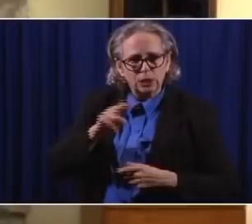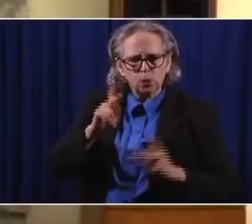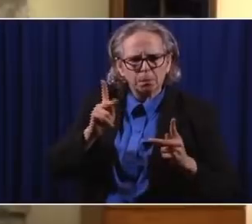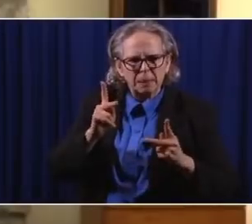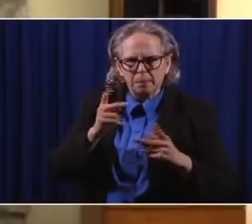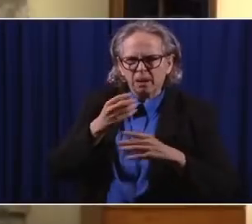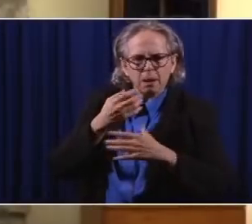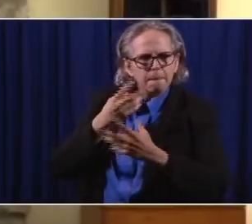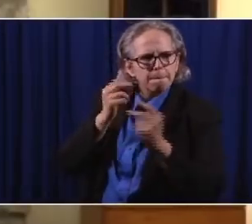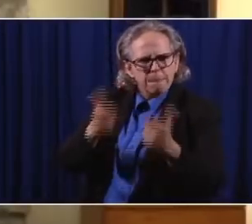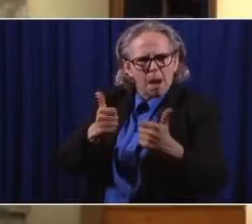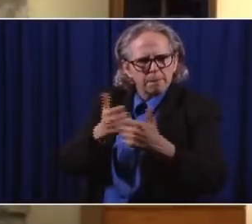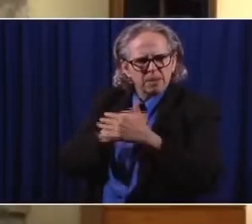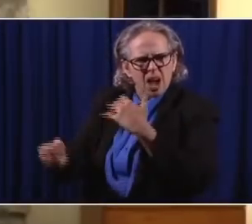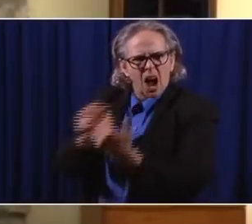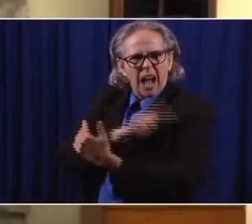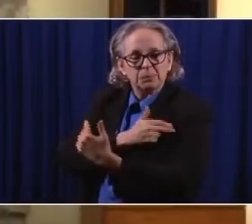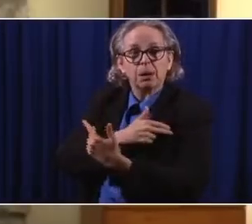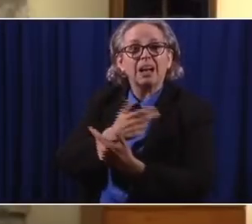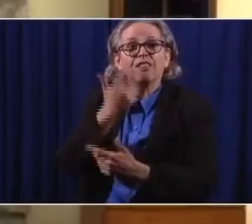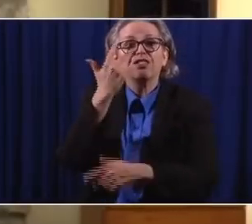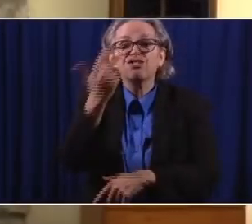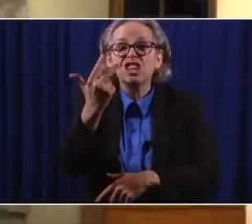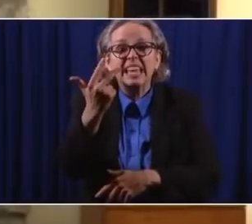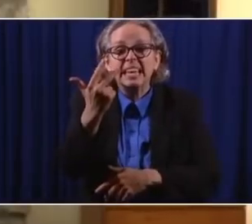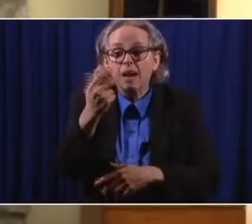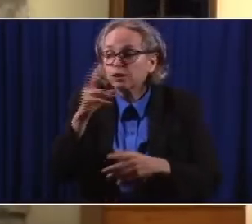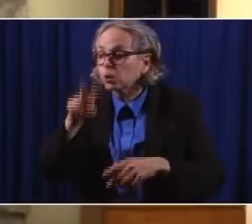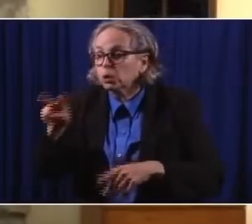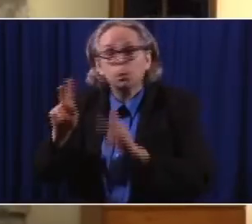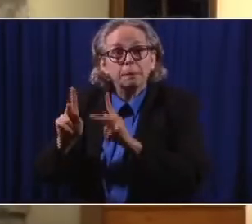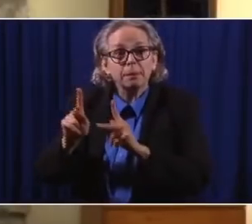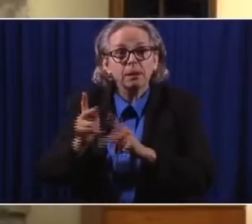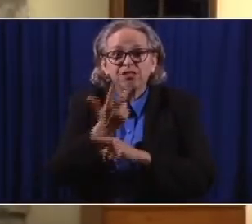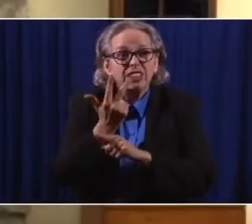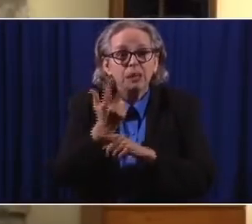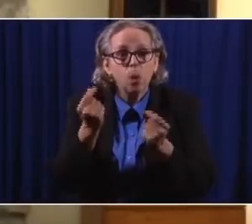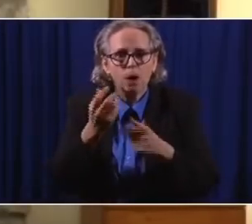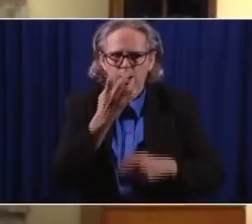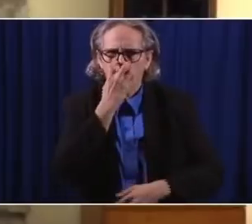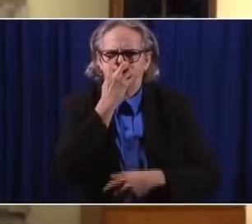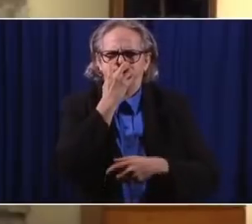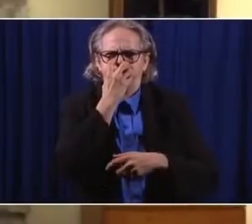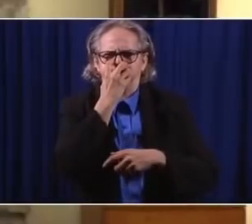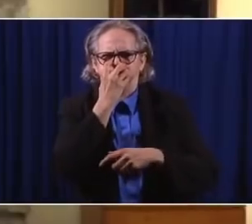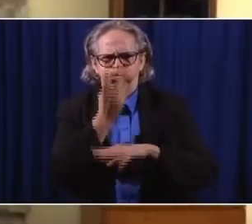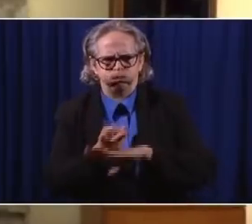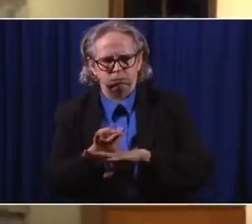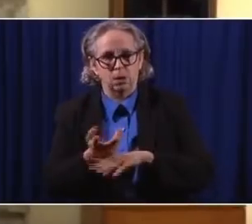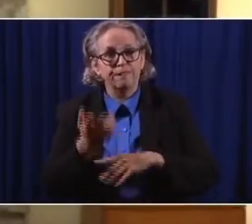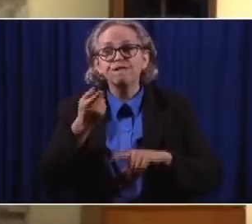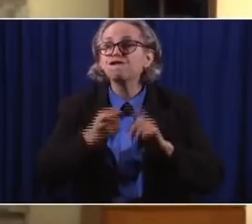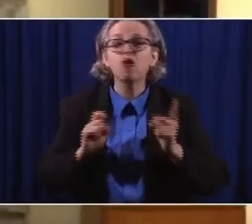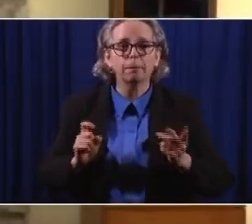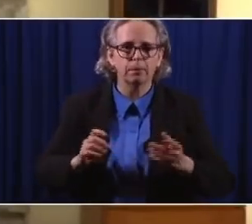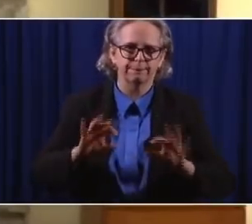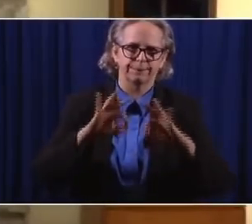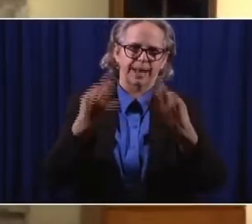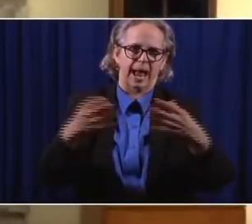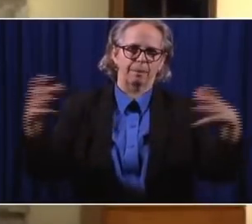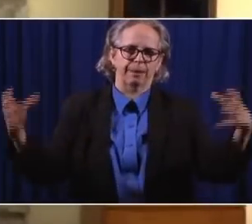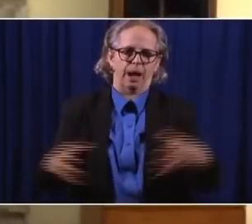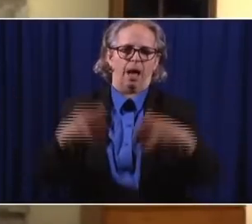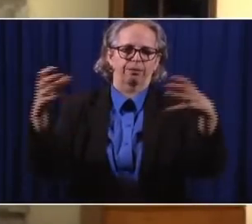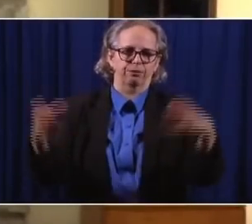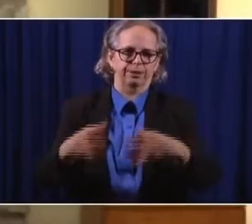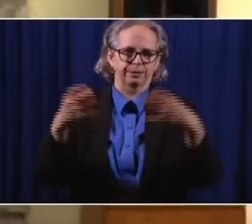ventilators. Spread continues in families and in the community, particularly through social gatherings. Ottawa County is red for the first time this